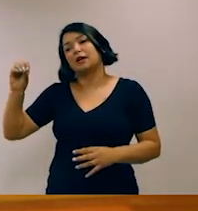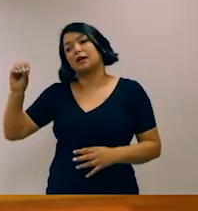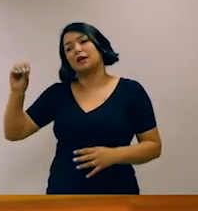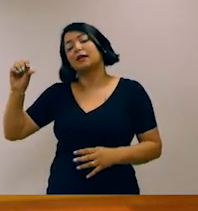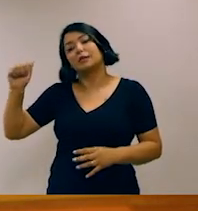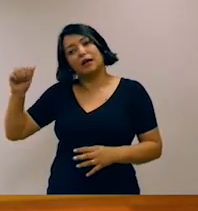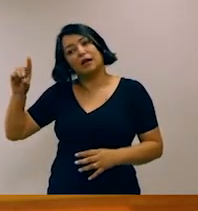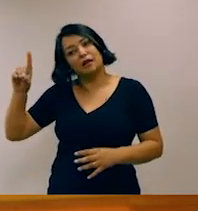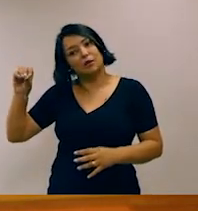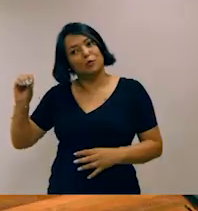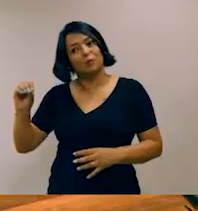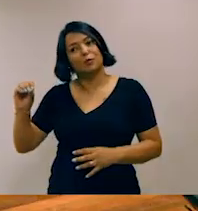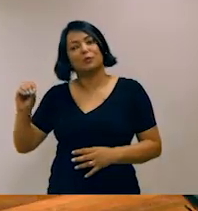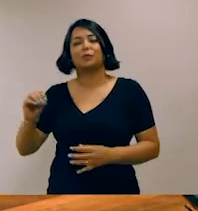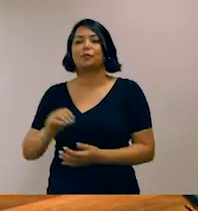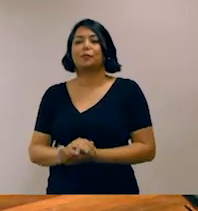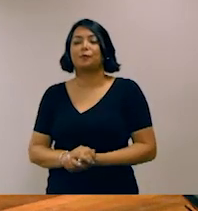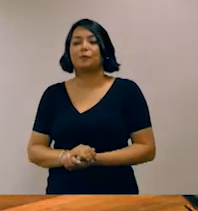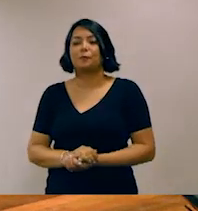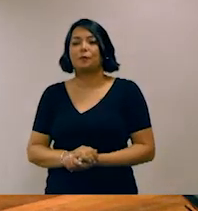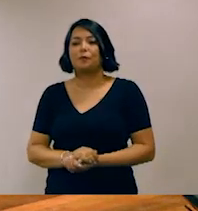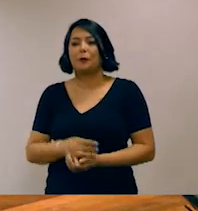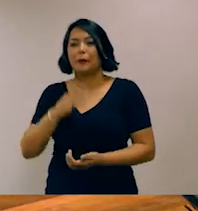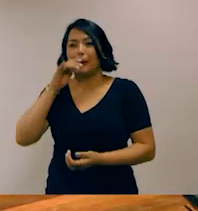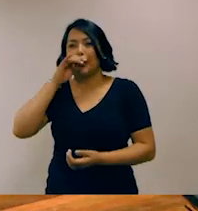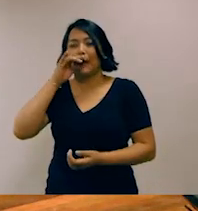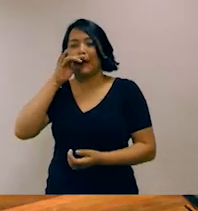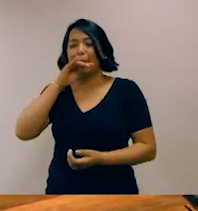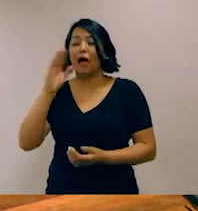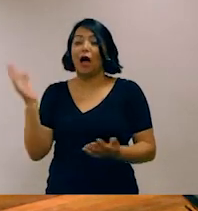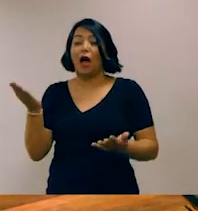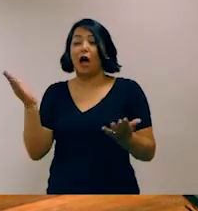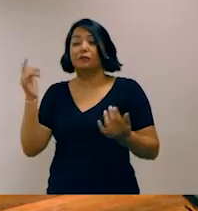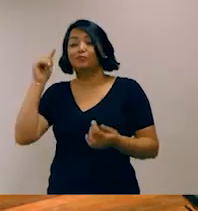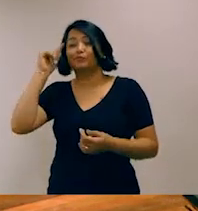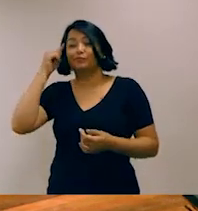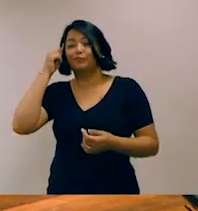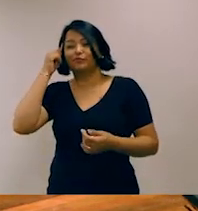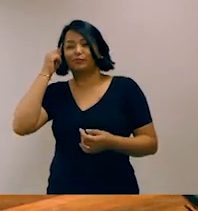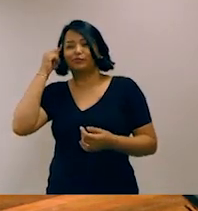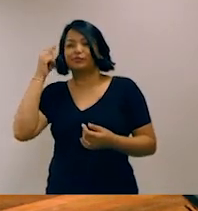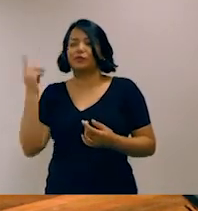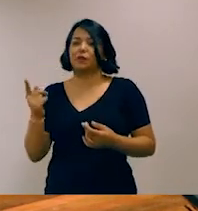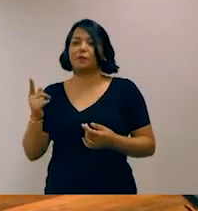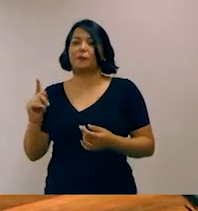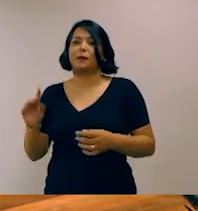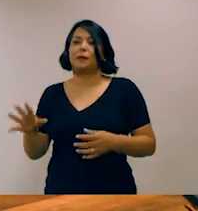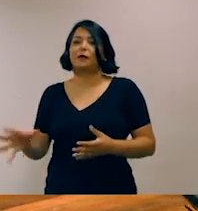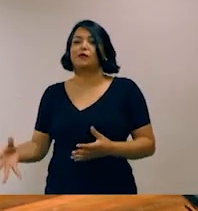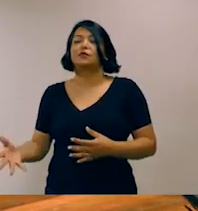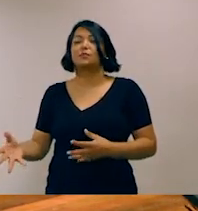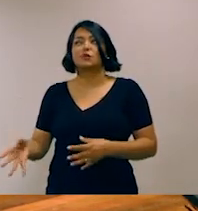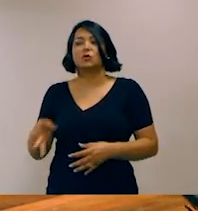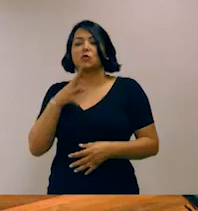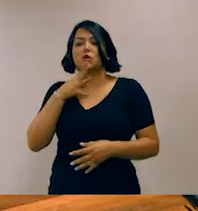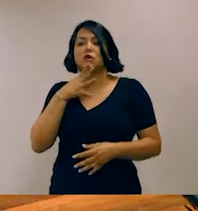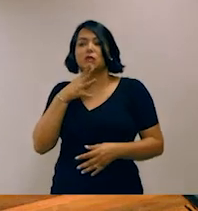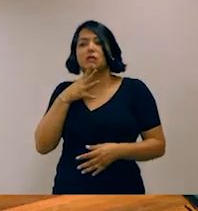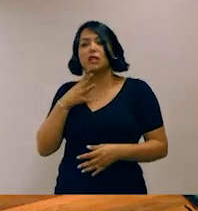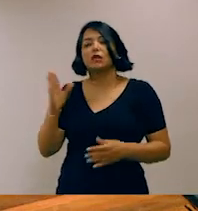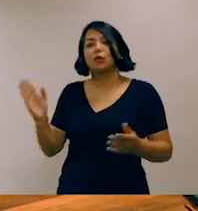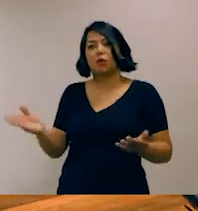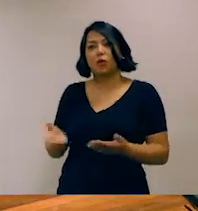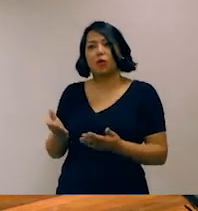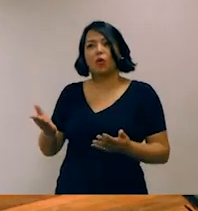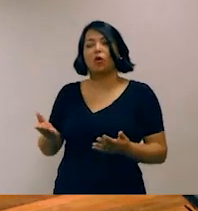does not have connection with the other courts, and so we wouldn't be able to think about this. SERPRO has just